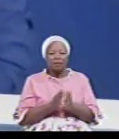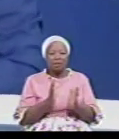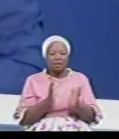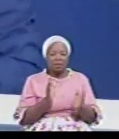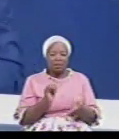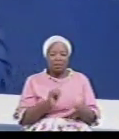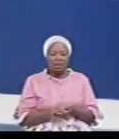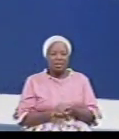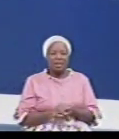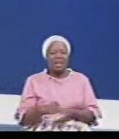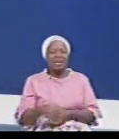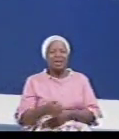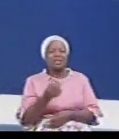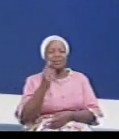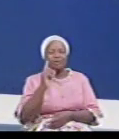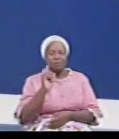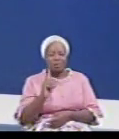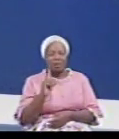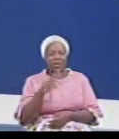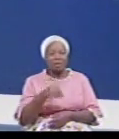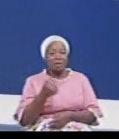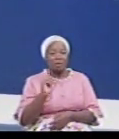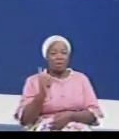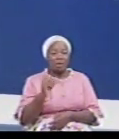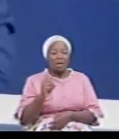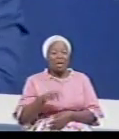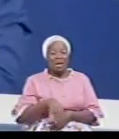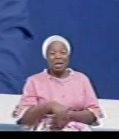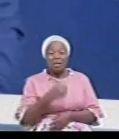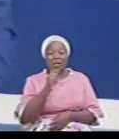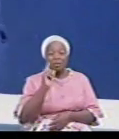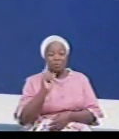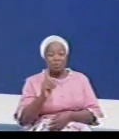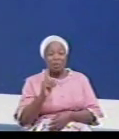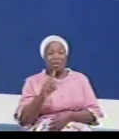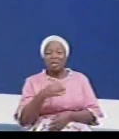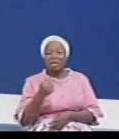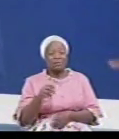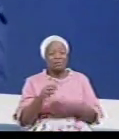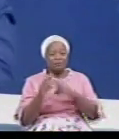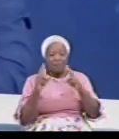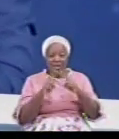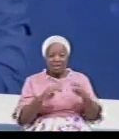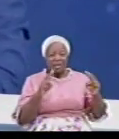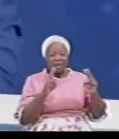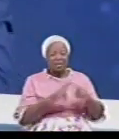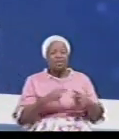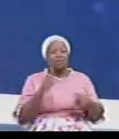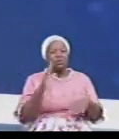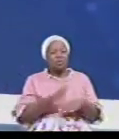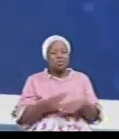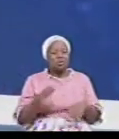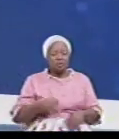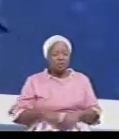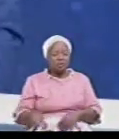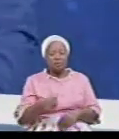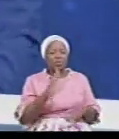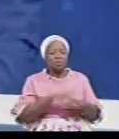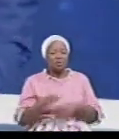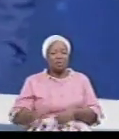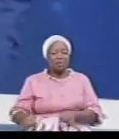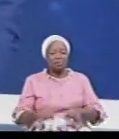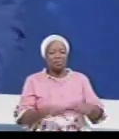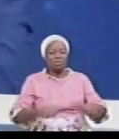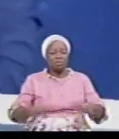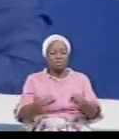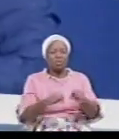any town. Anybody, any village. Those on the street. Wherever they are. Just like